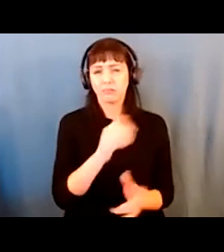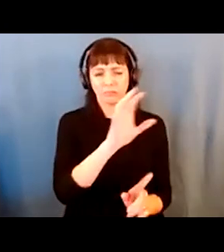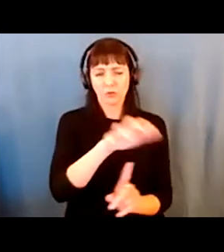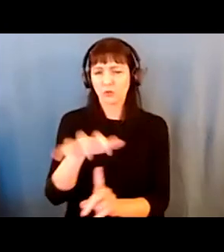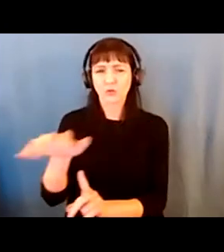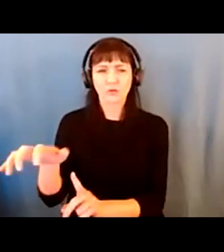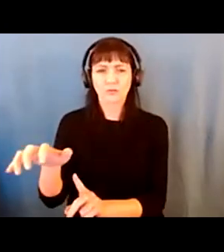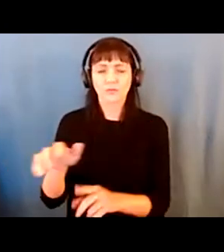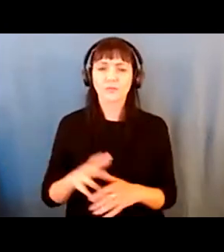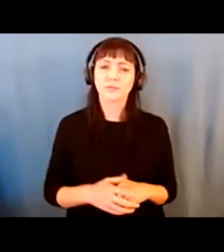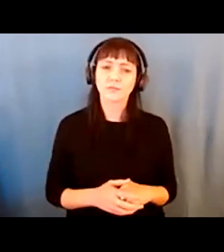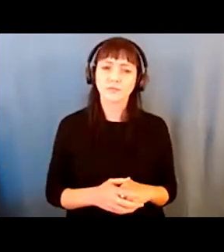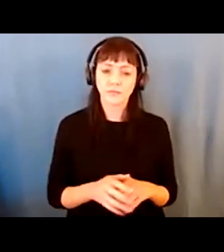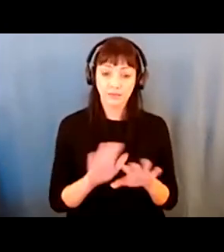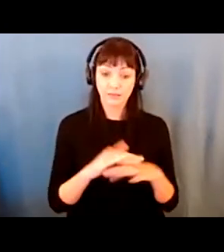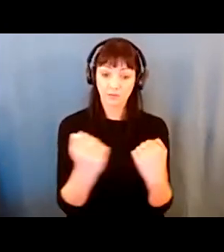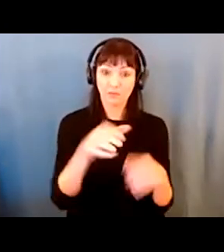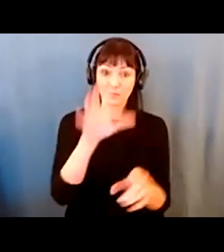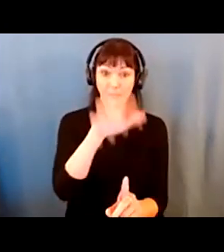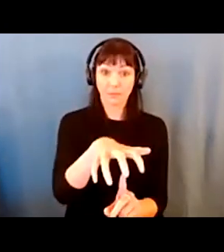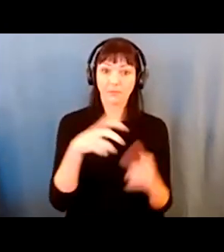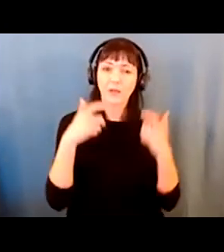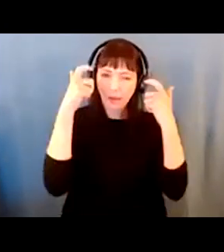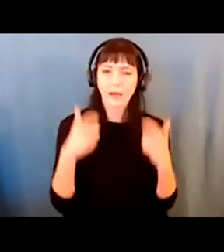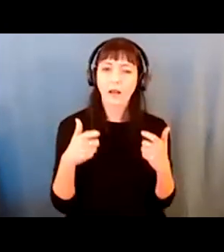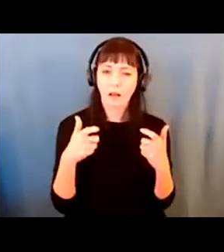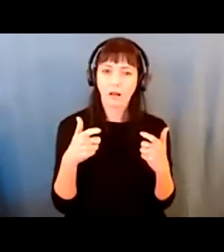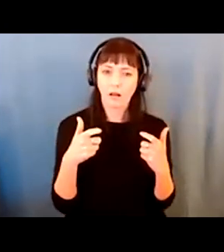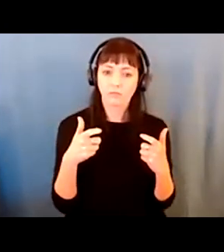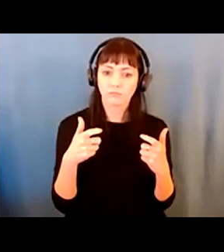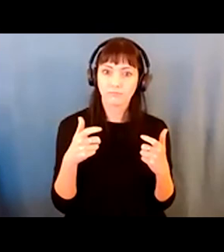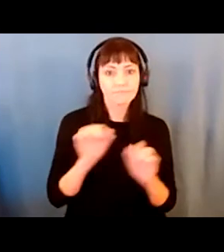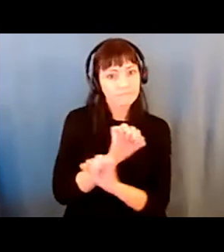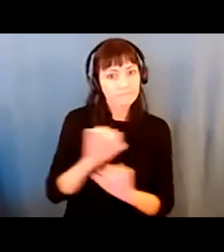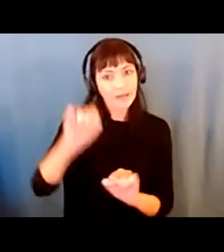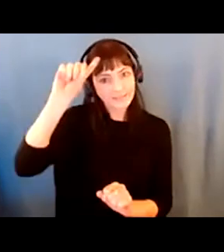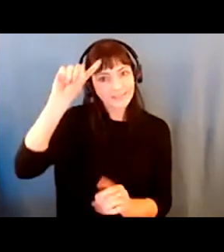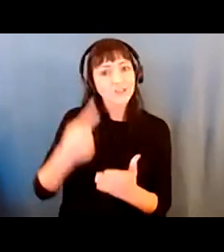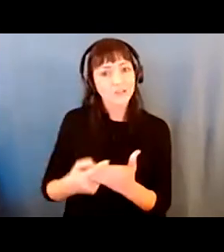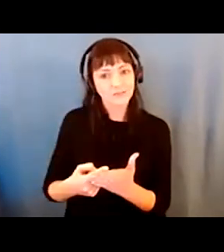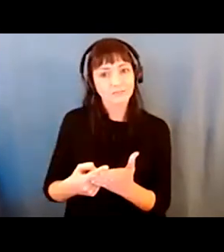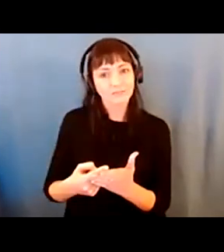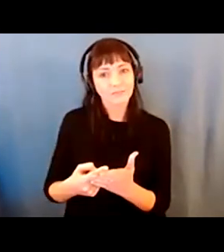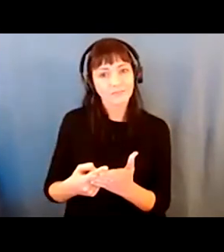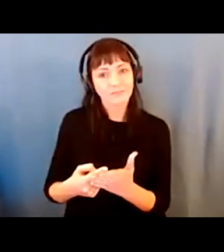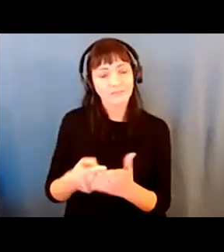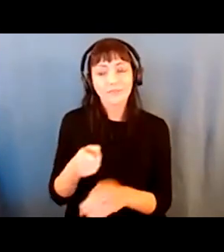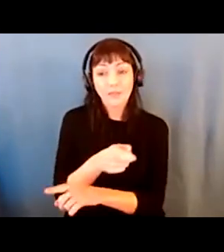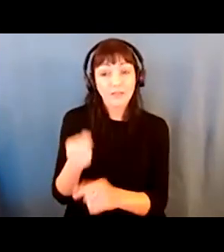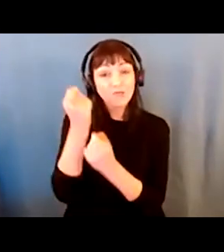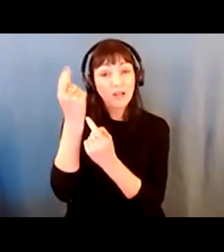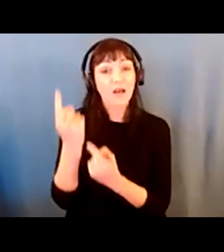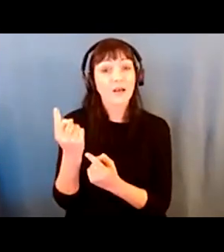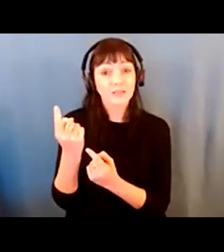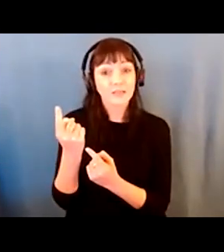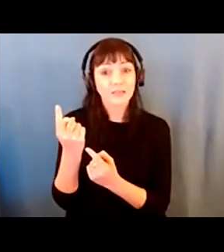charge of some of these budget issues, and they began to understand that, you know, any artist producing work needed to think about